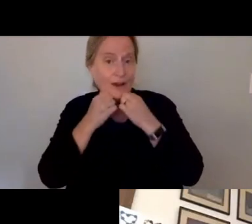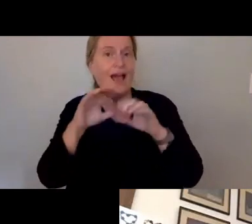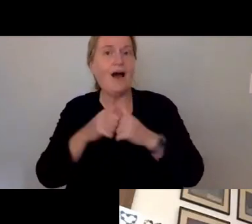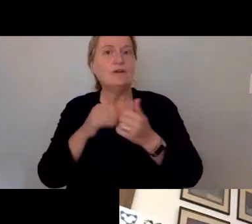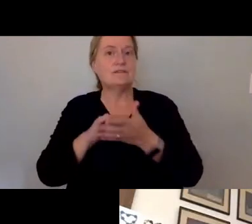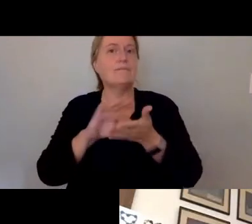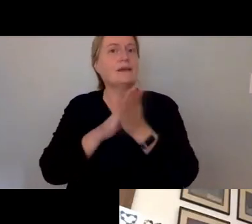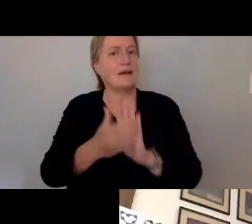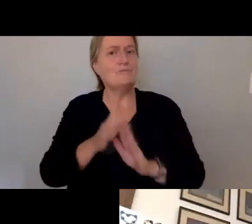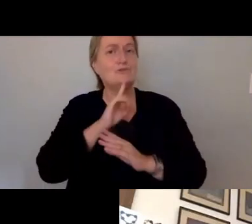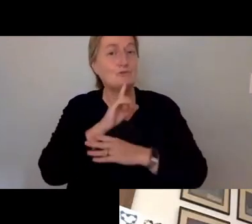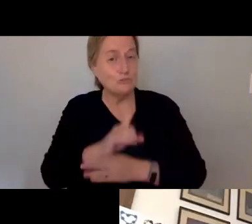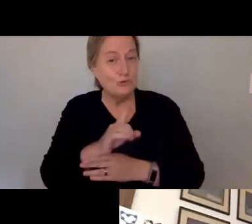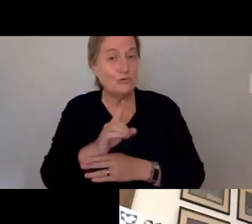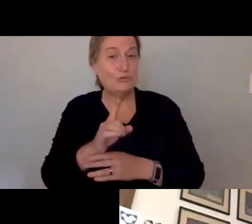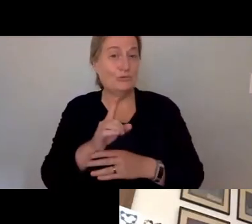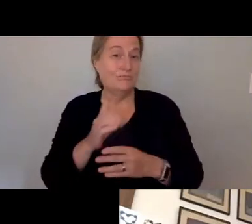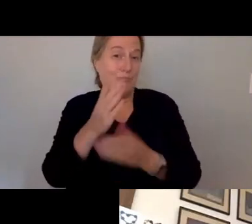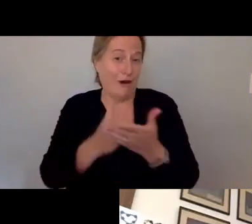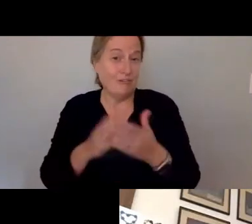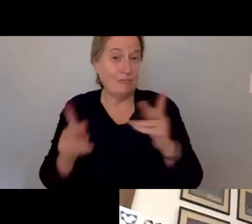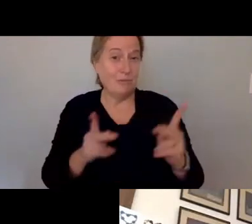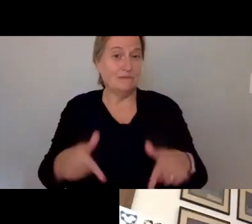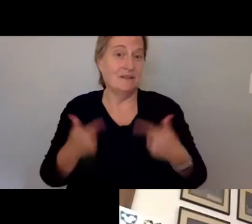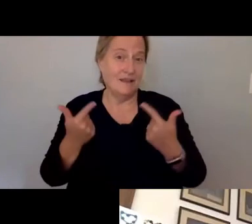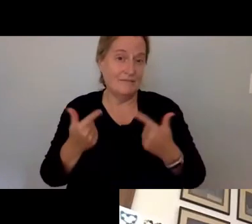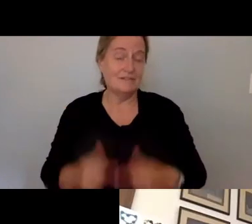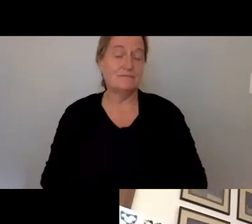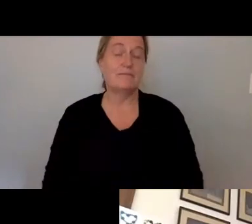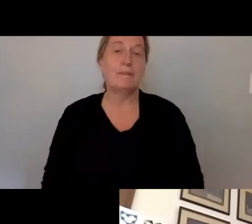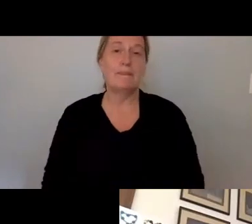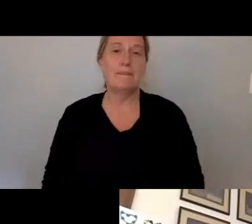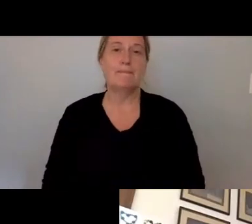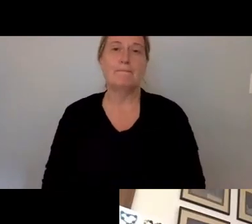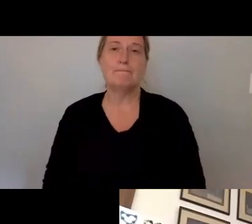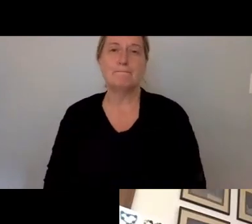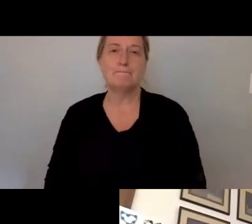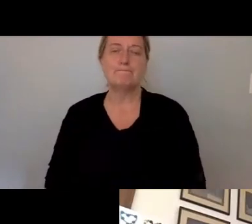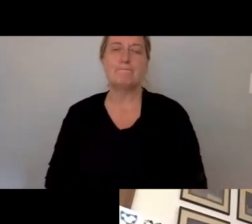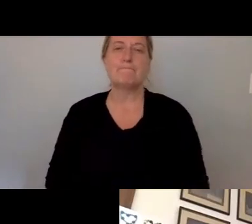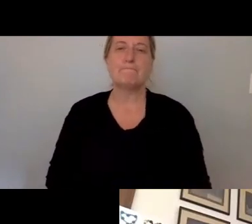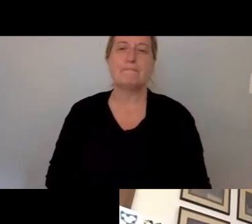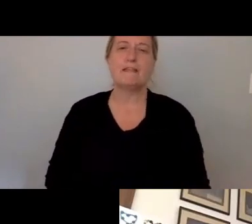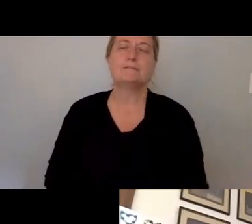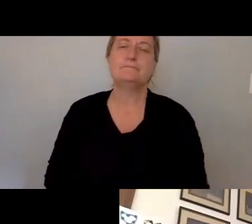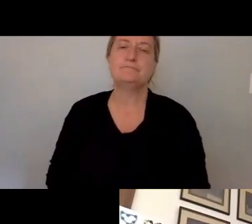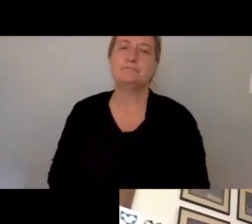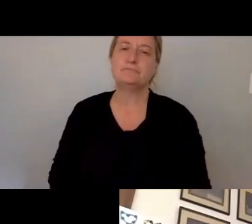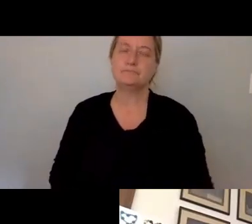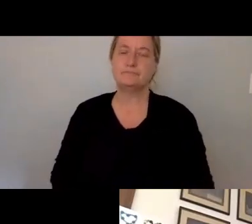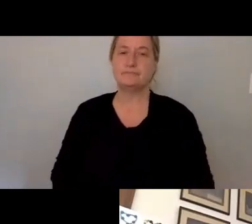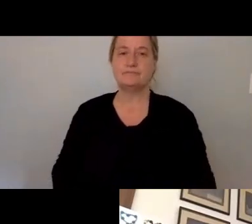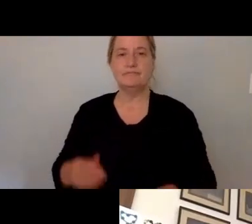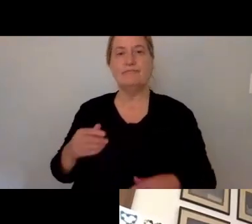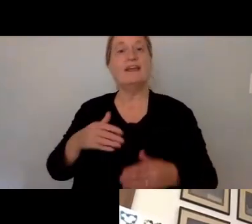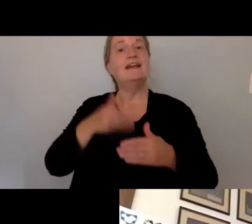asking. Of course, and that's actually the perfect segue into our next question. So I really appreciate that, Senator. In Minnesota, there